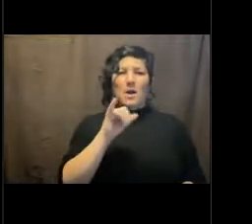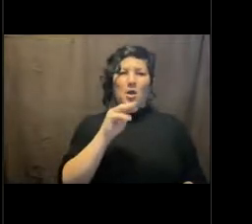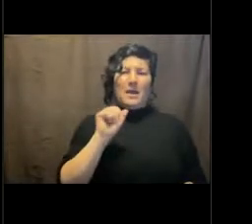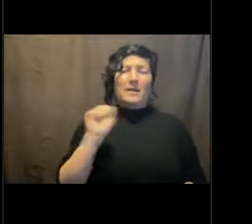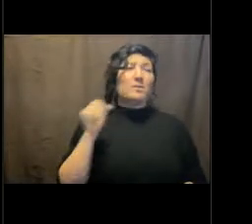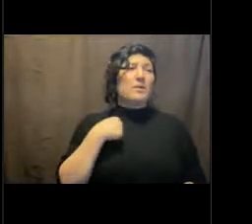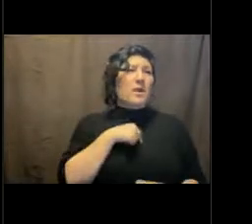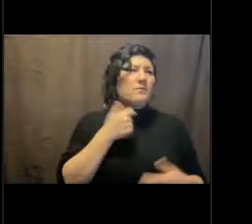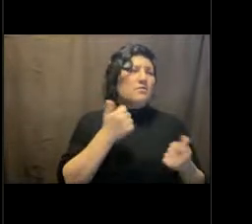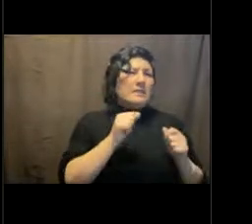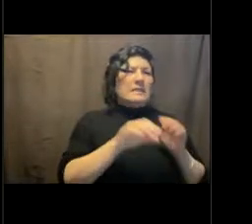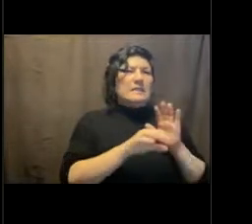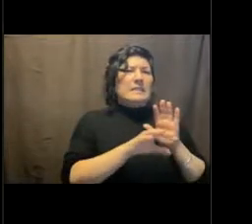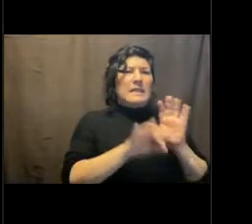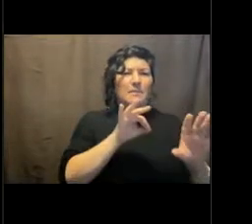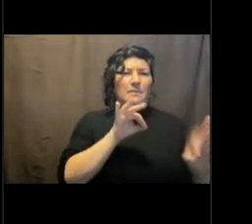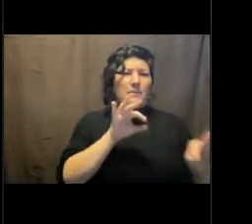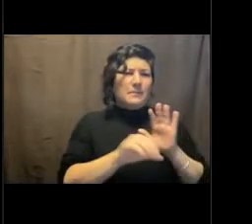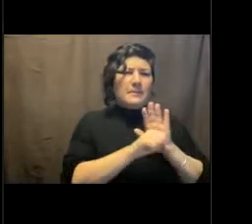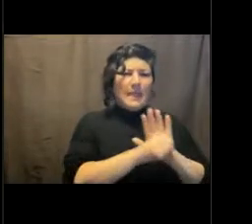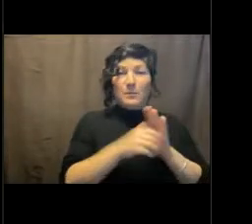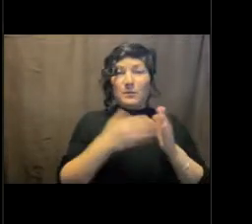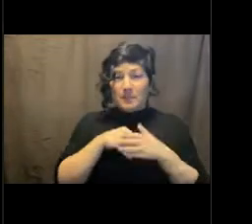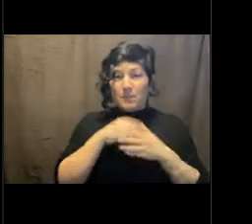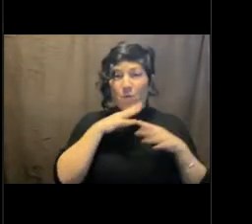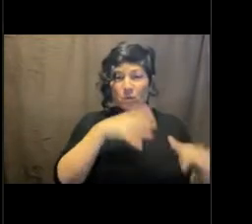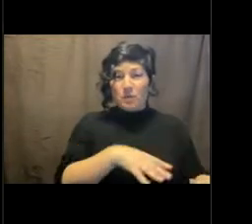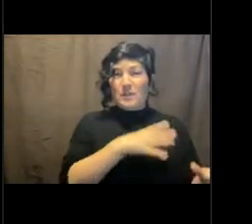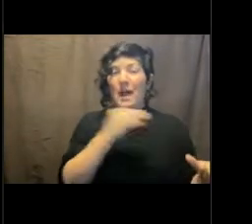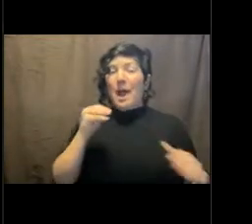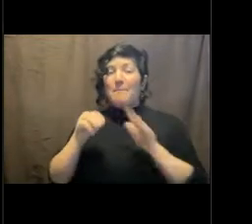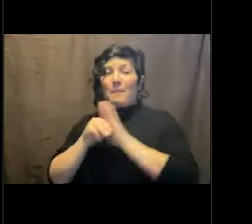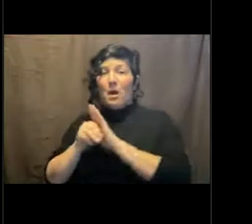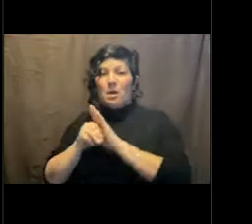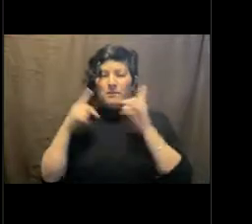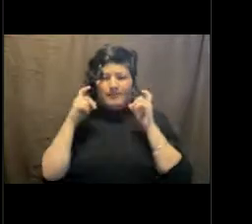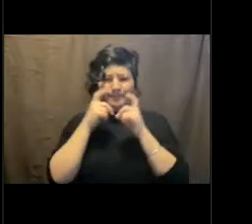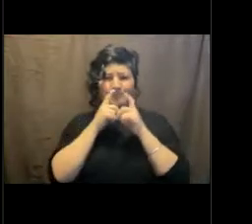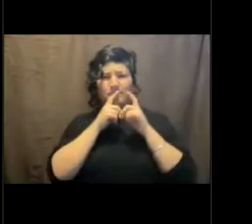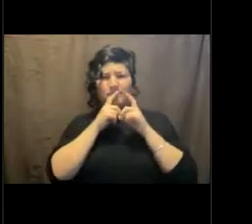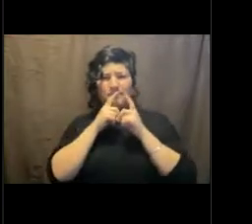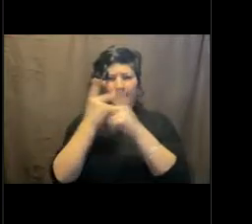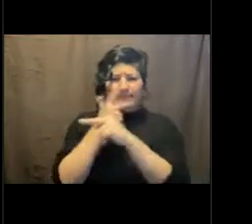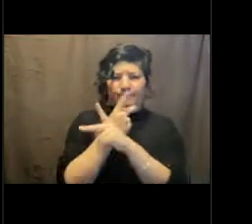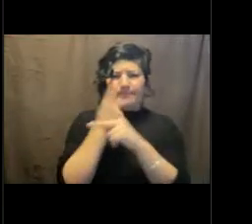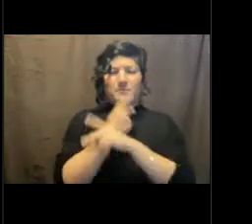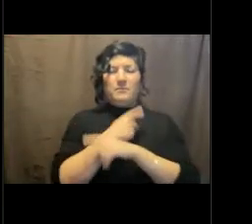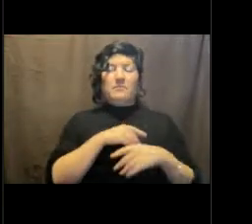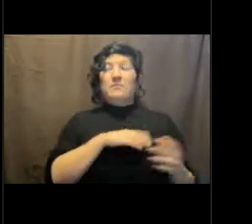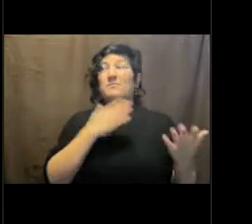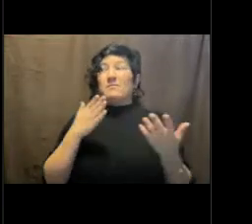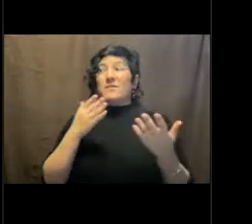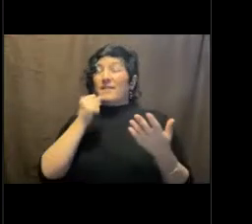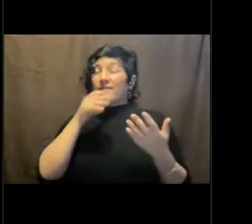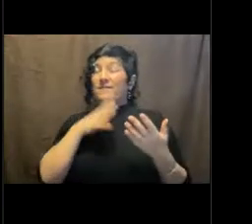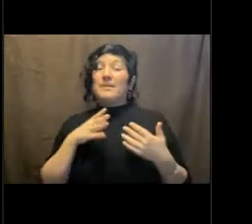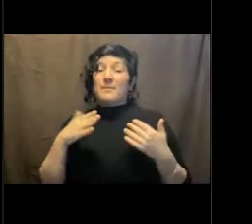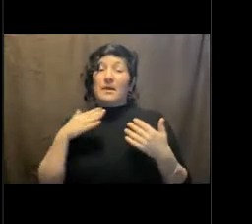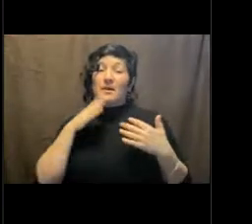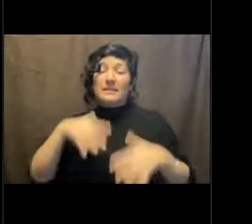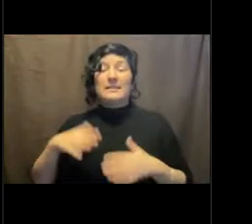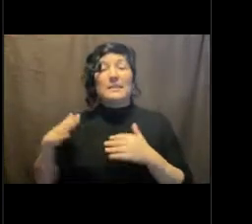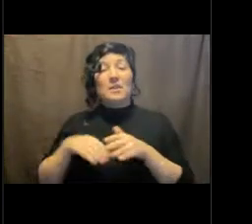and we also rely on models to get an idea of how many fish are out there. With female sea turtles, we simply count them when they come up to nest. So